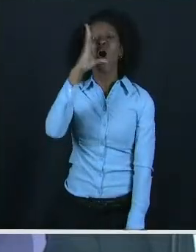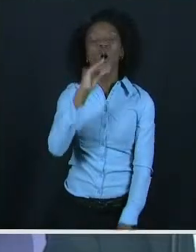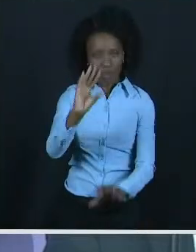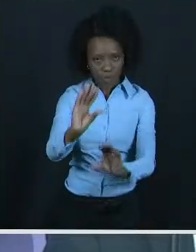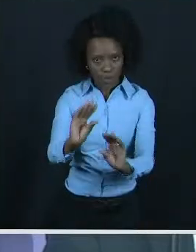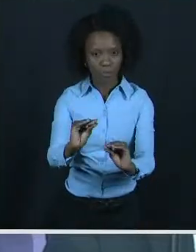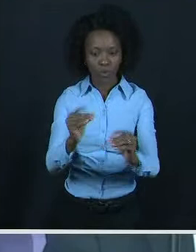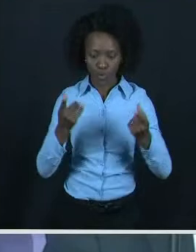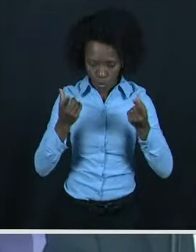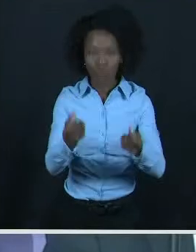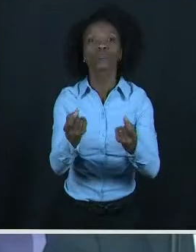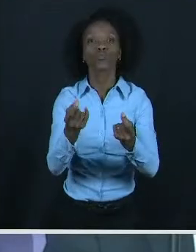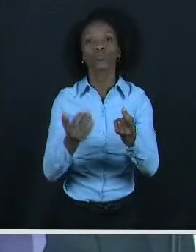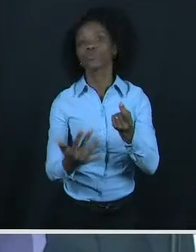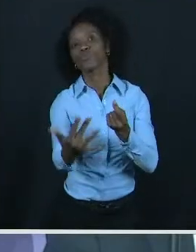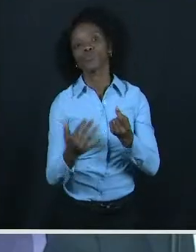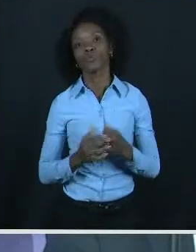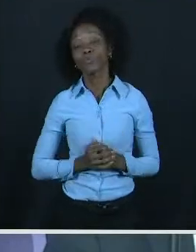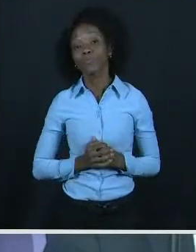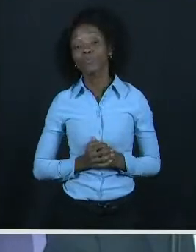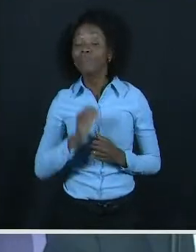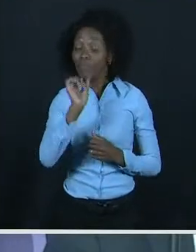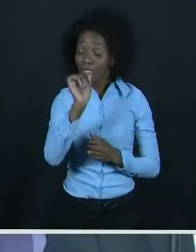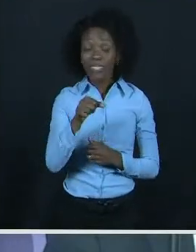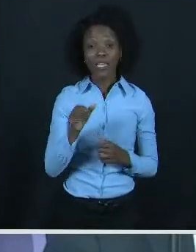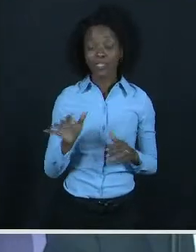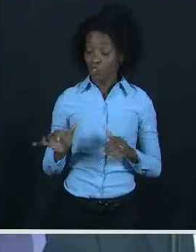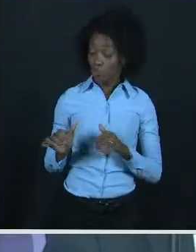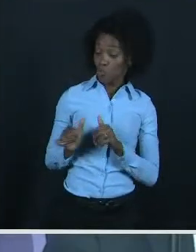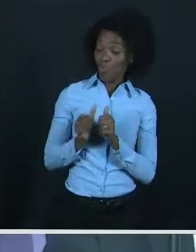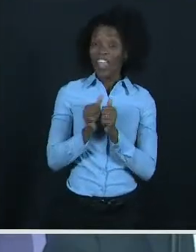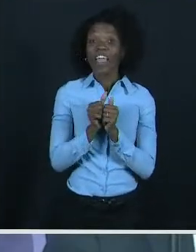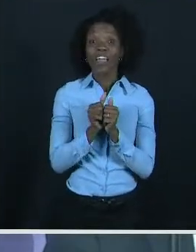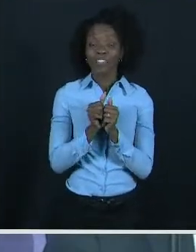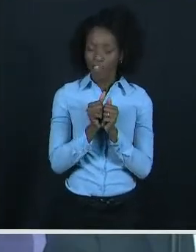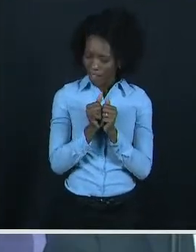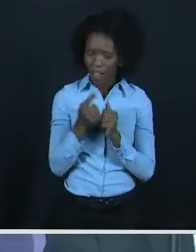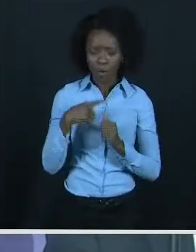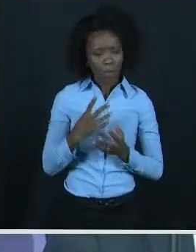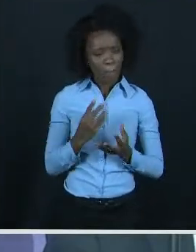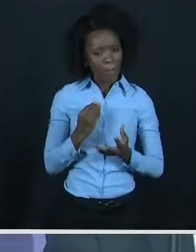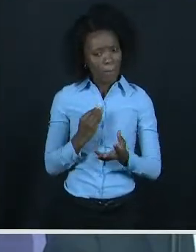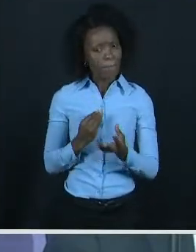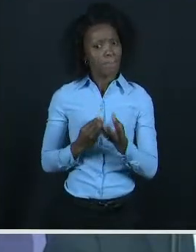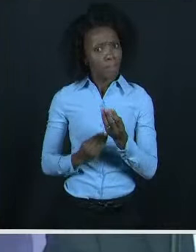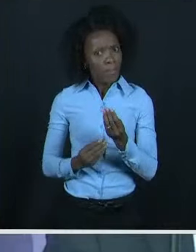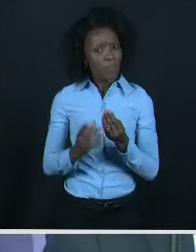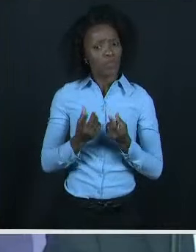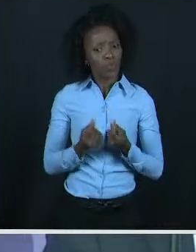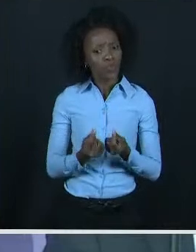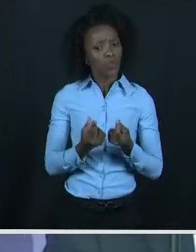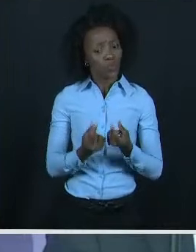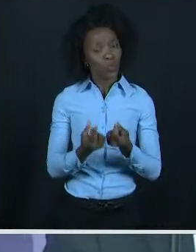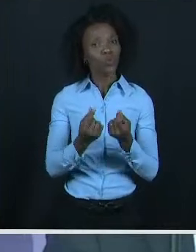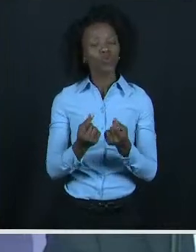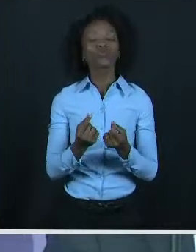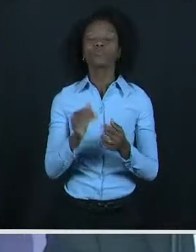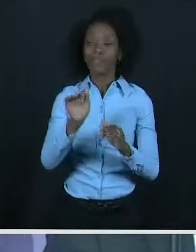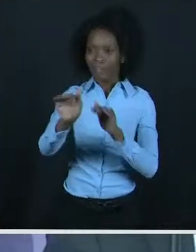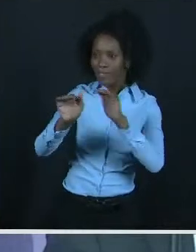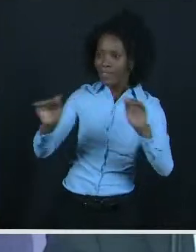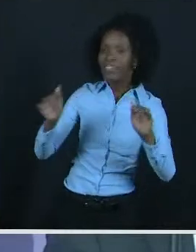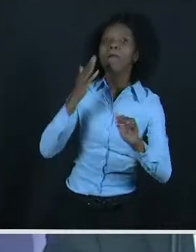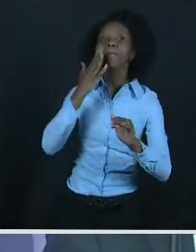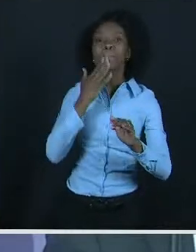we have to do. And together, we are finding the way to do that. So I'm asking everyone to go onto